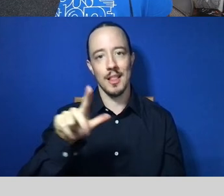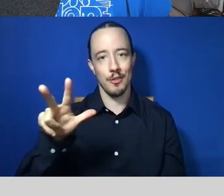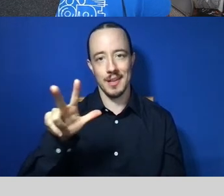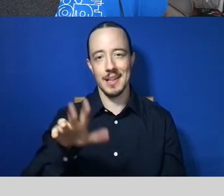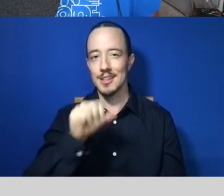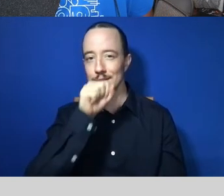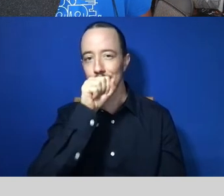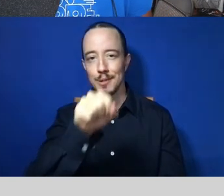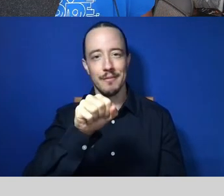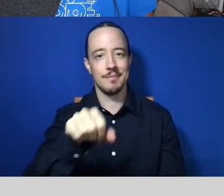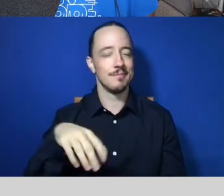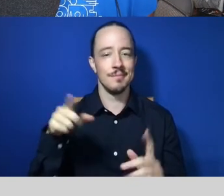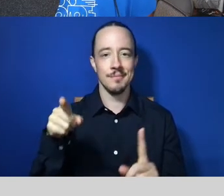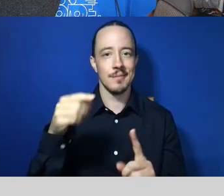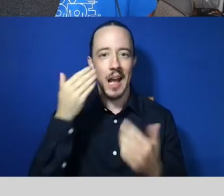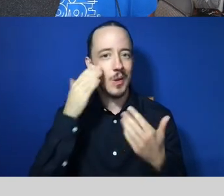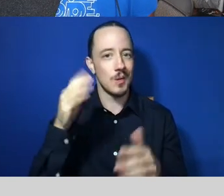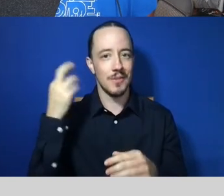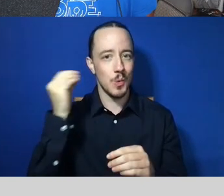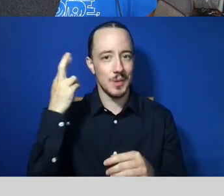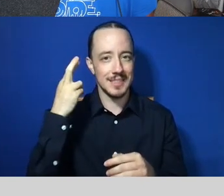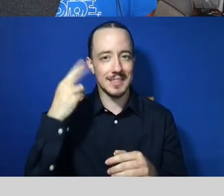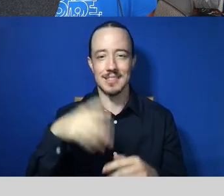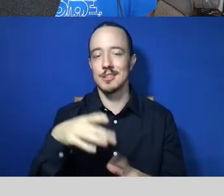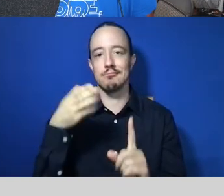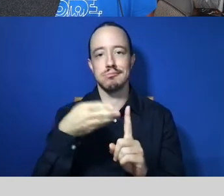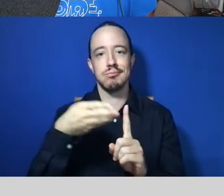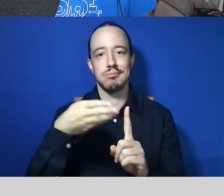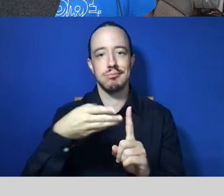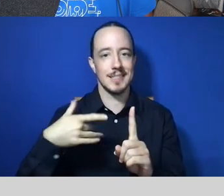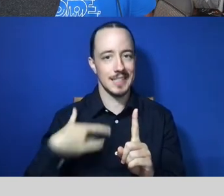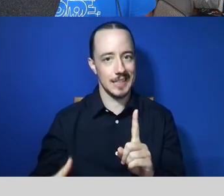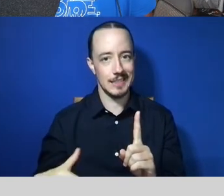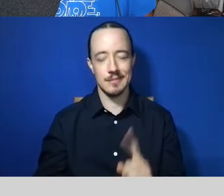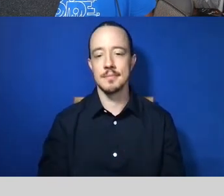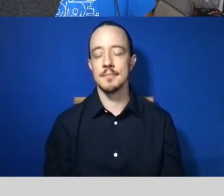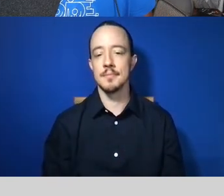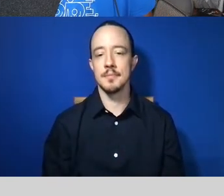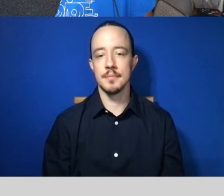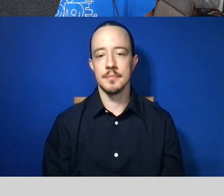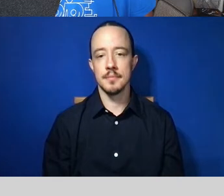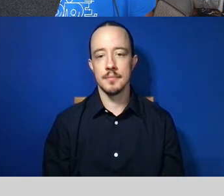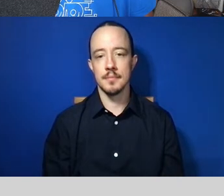just tend to use beat 523 a lot. So we can see